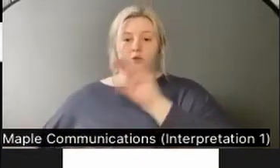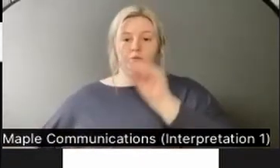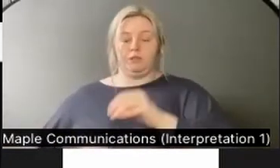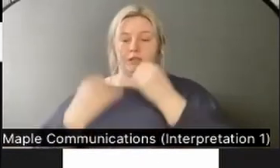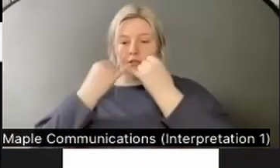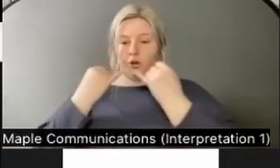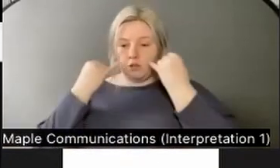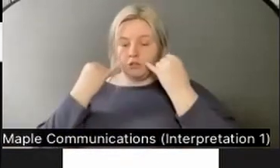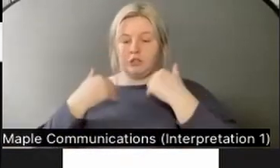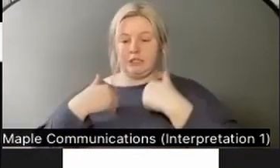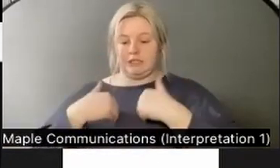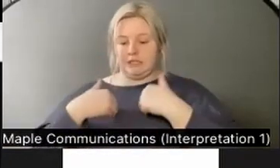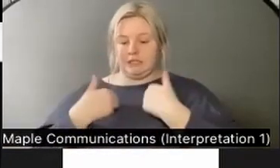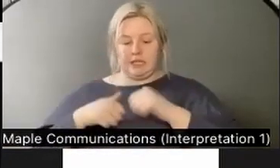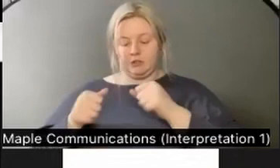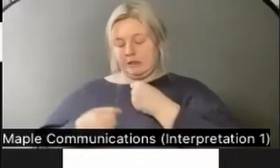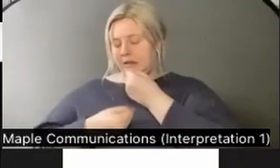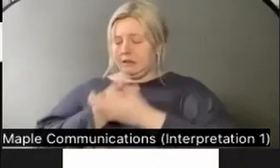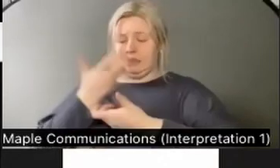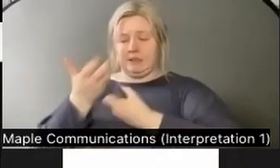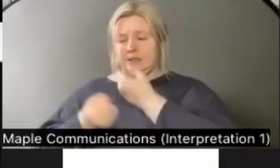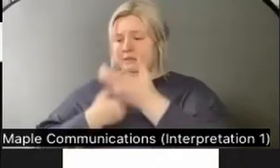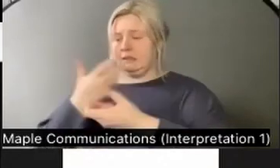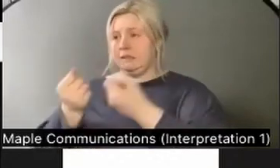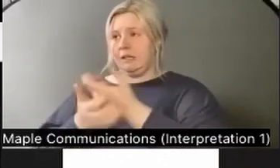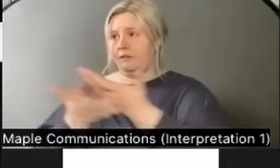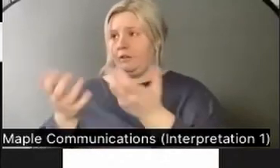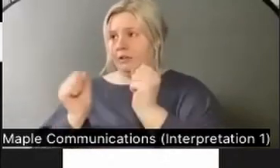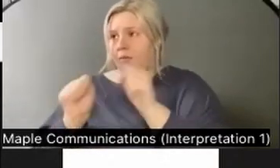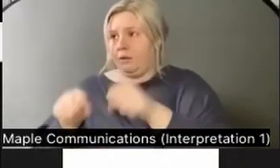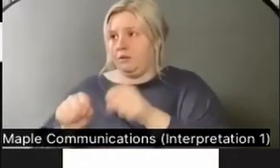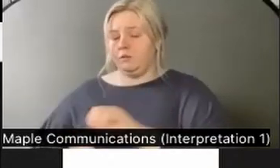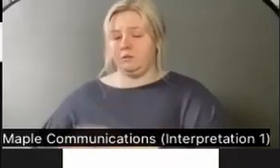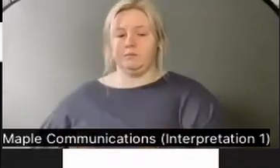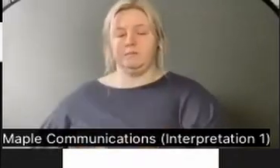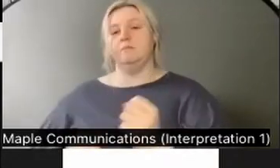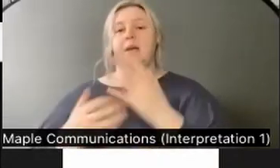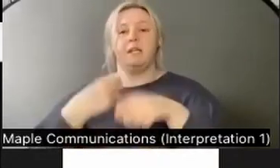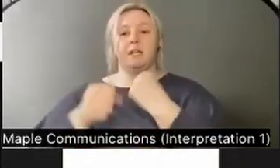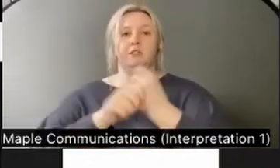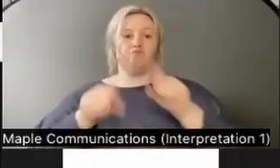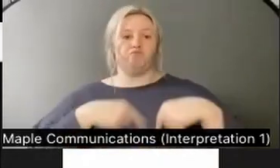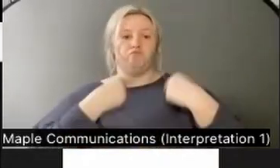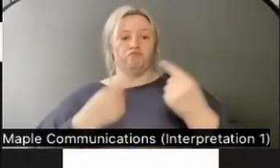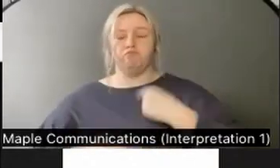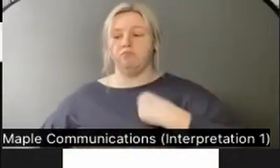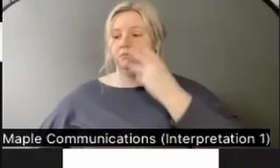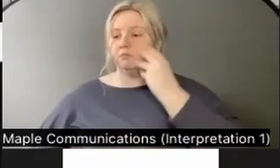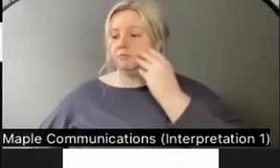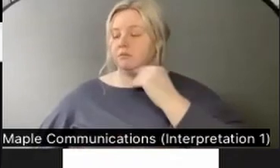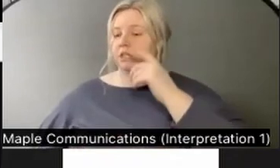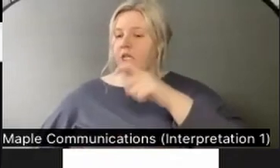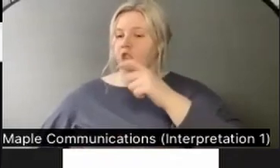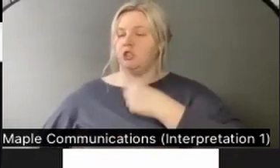could muster. R1. Over the years, I have often remarked that I should make and carry a card